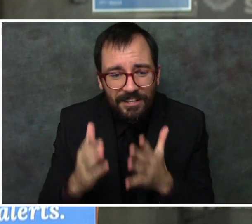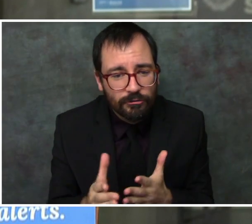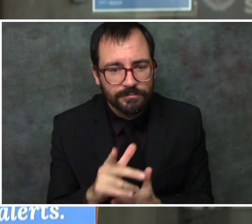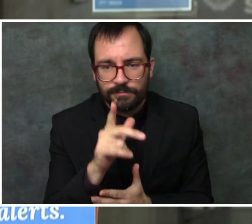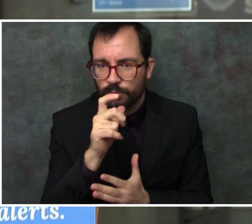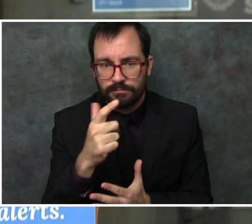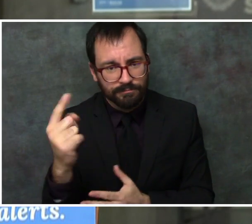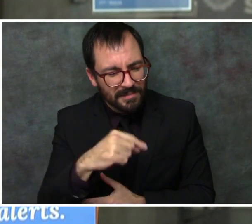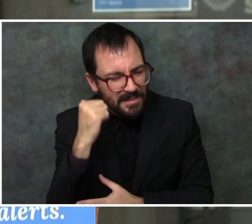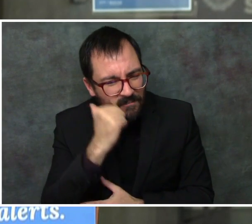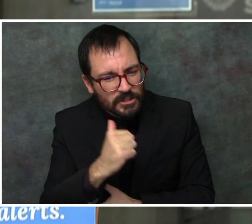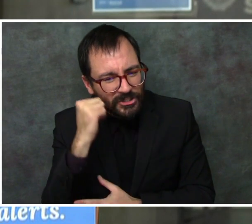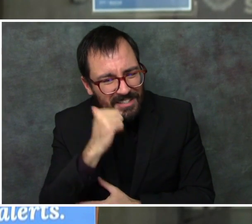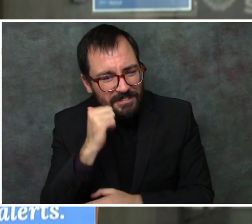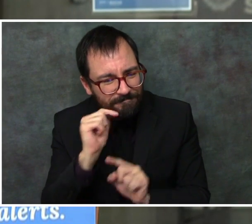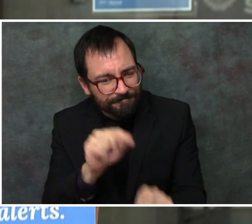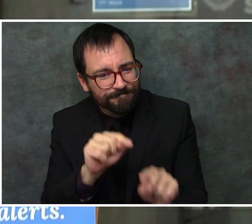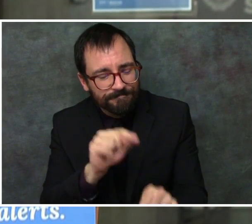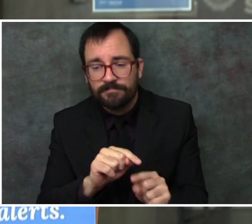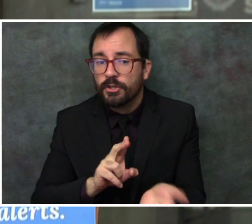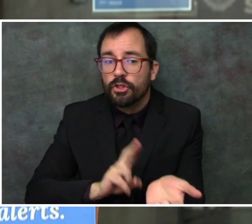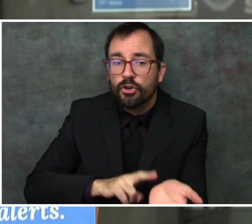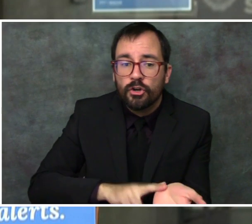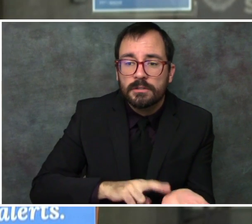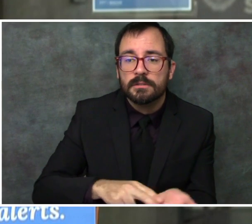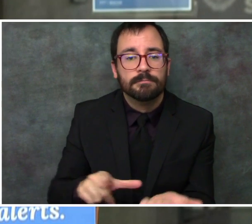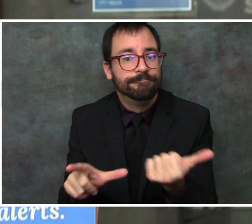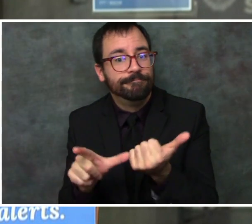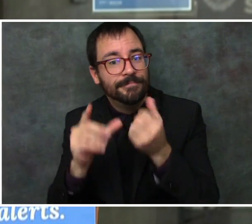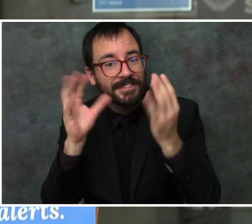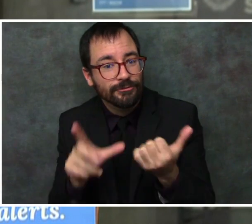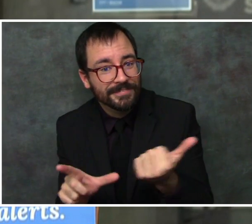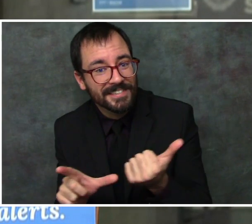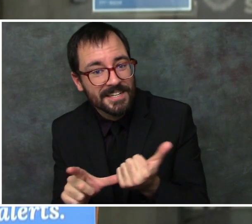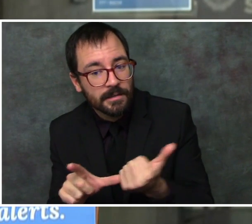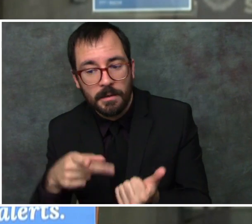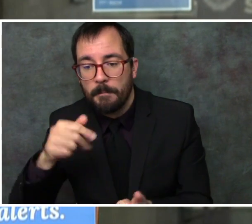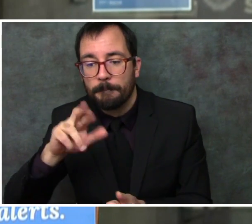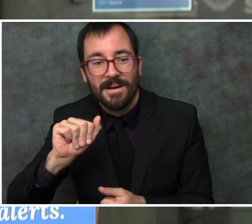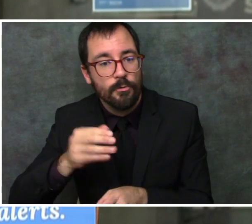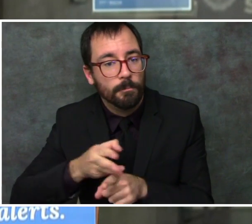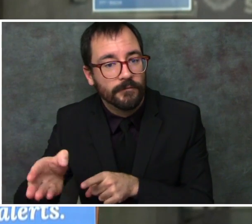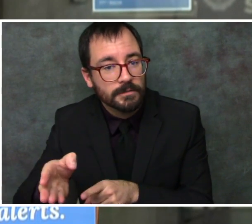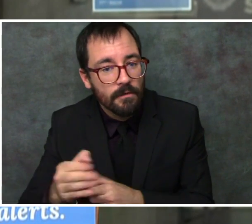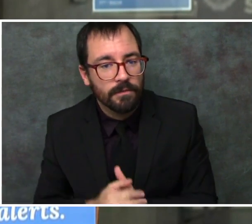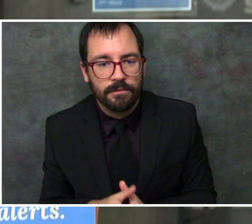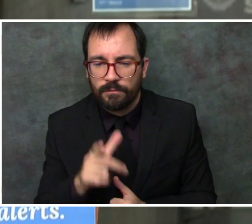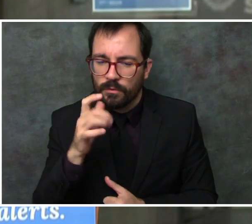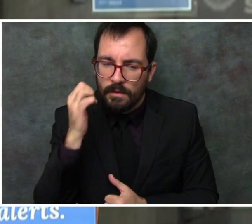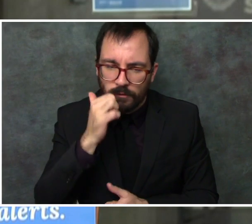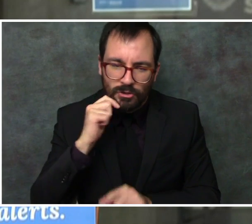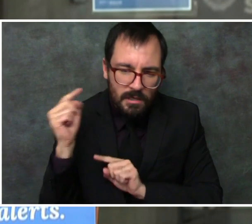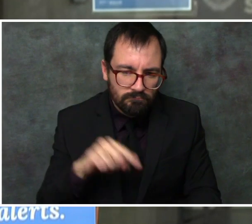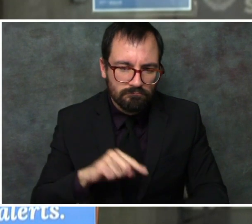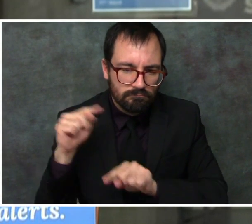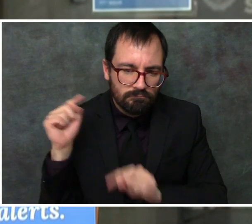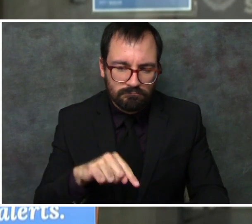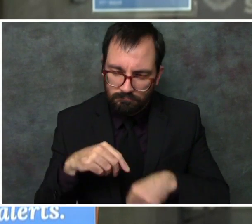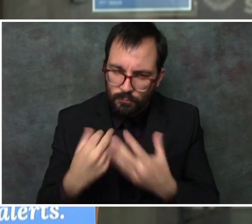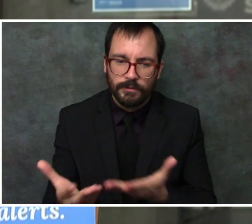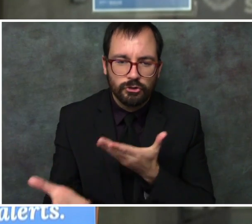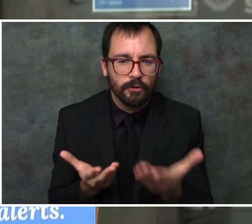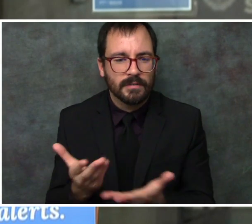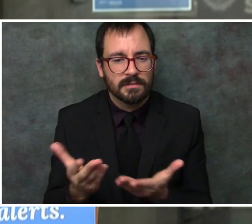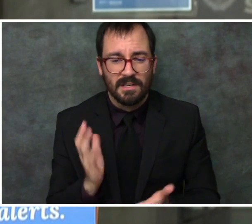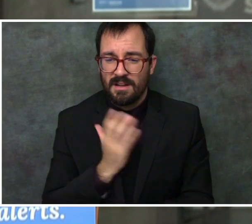and our paraprofessionals who day in and day out provide these services, and all of our wonderful staff, from nutrition staff